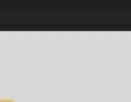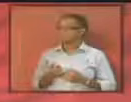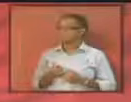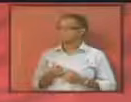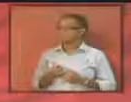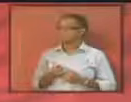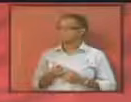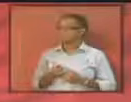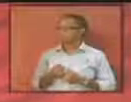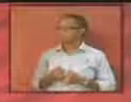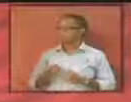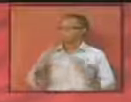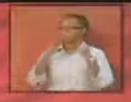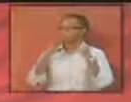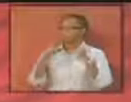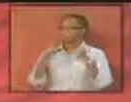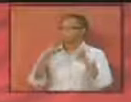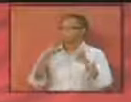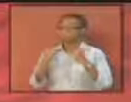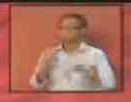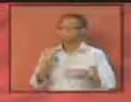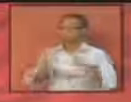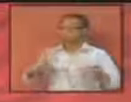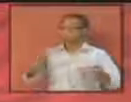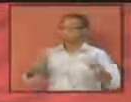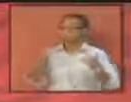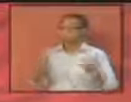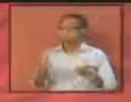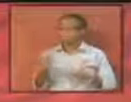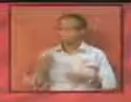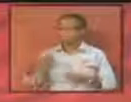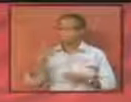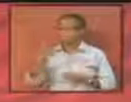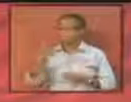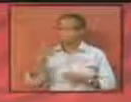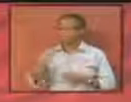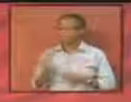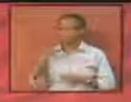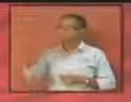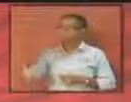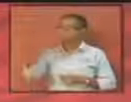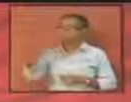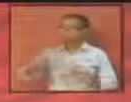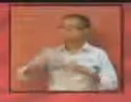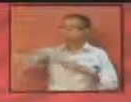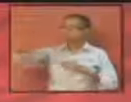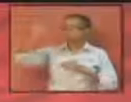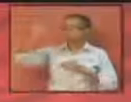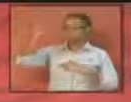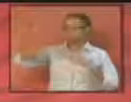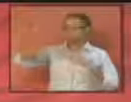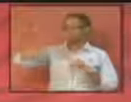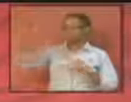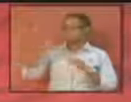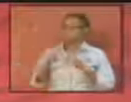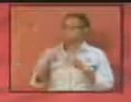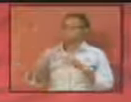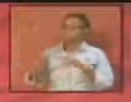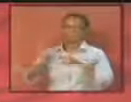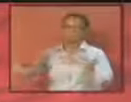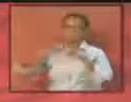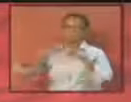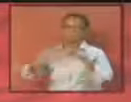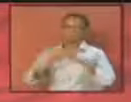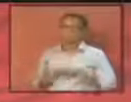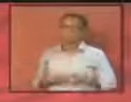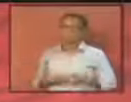now. So that's basically it. We just have to continue with the sampling that we're doing, the random